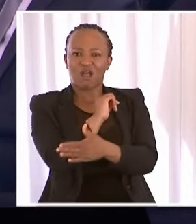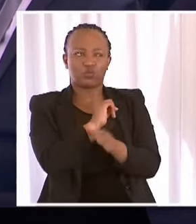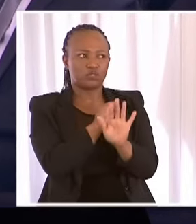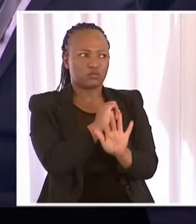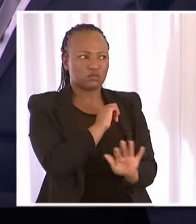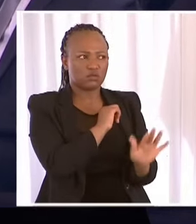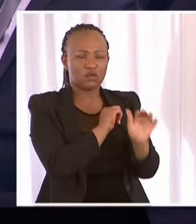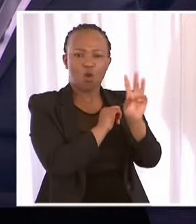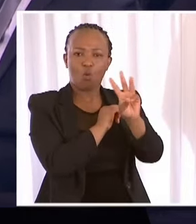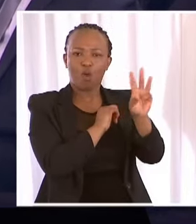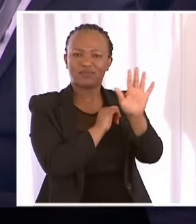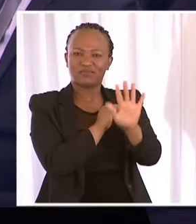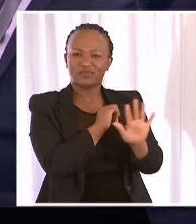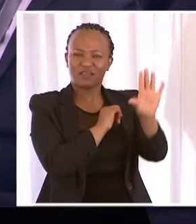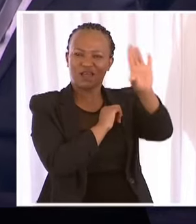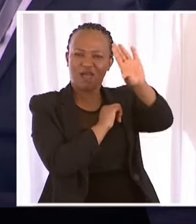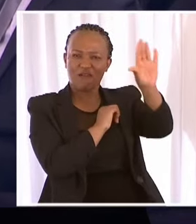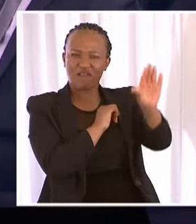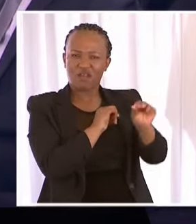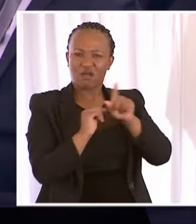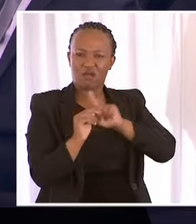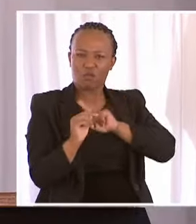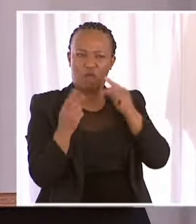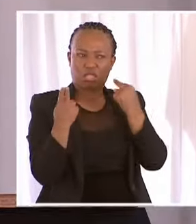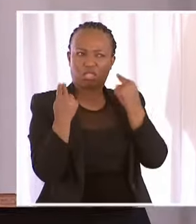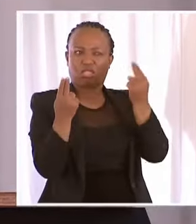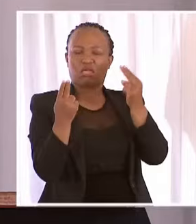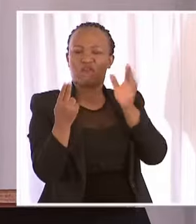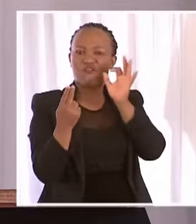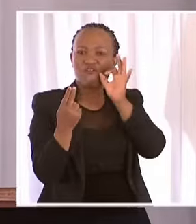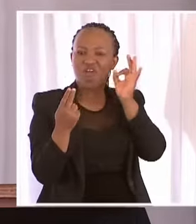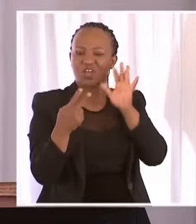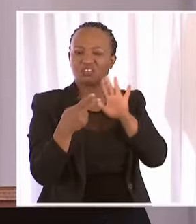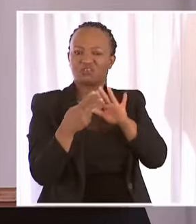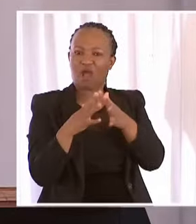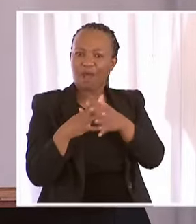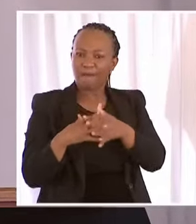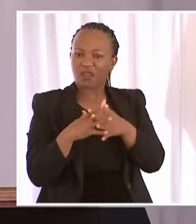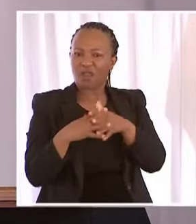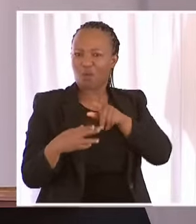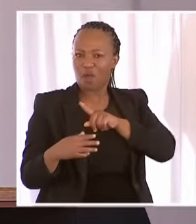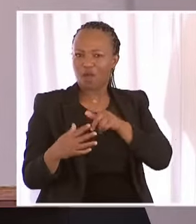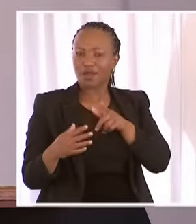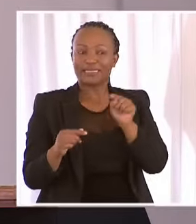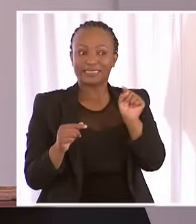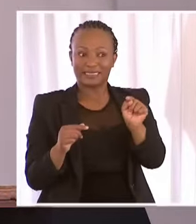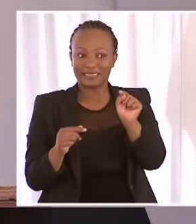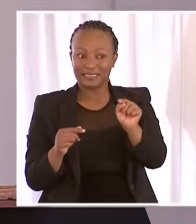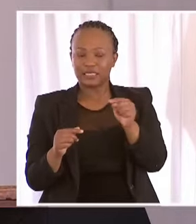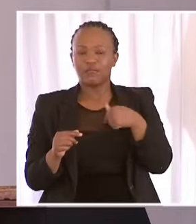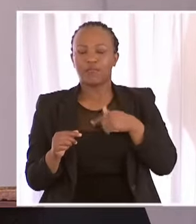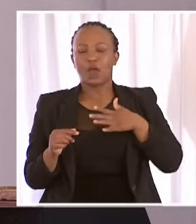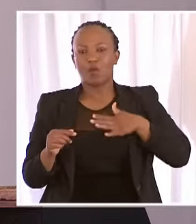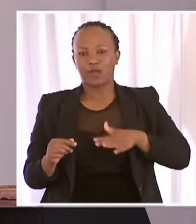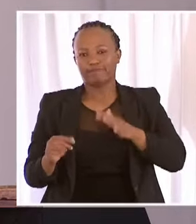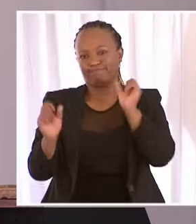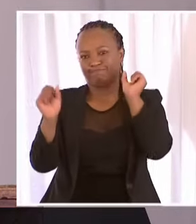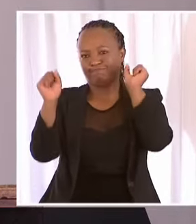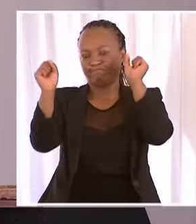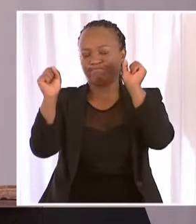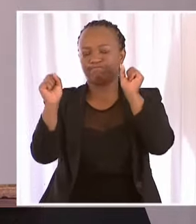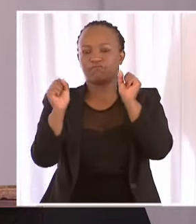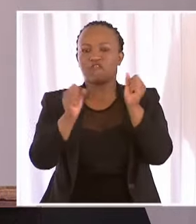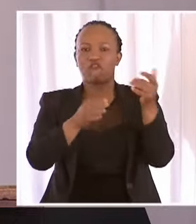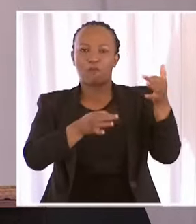Africa in such rebellion against the French and the USA? I think this is really what I wanted to say from the